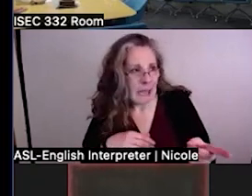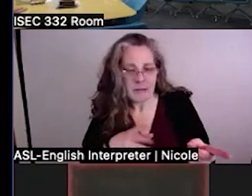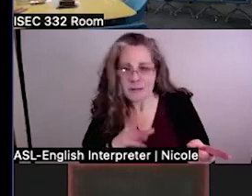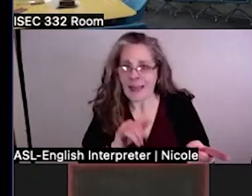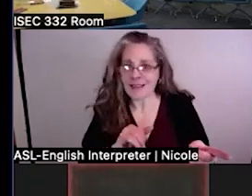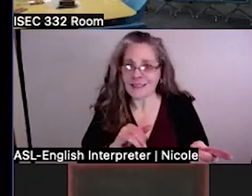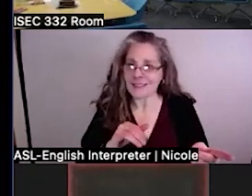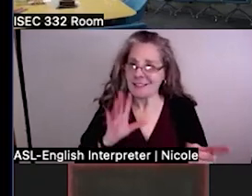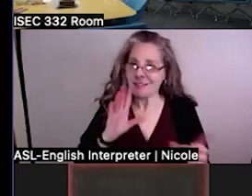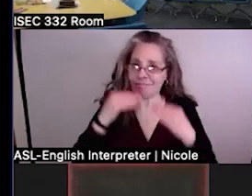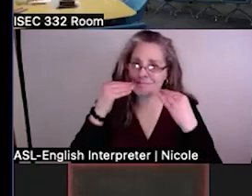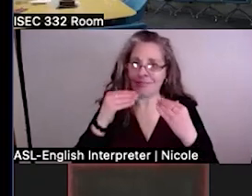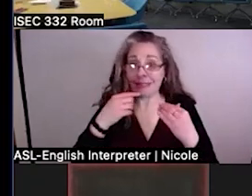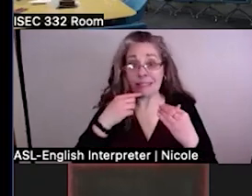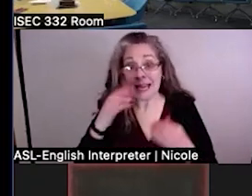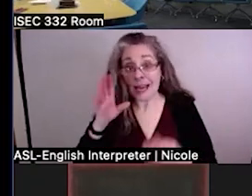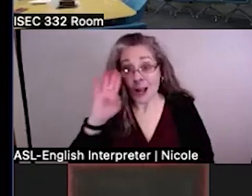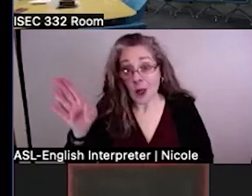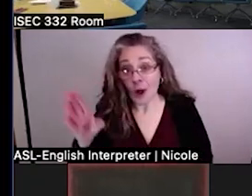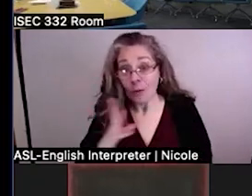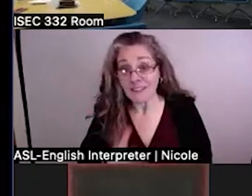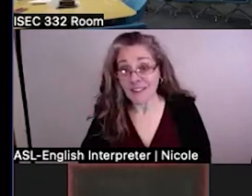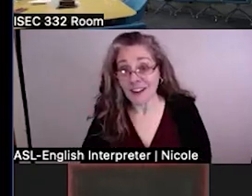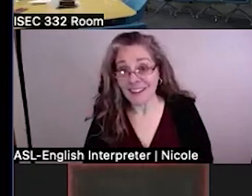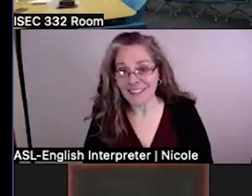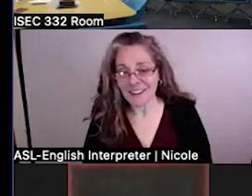greeting. Like, that's fine. Why not?